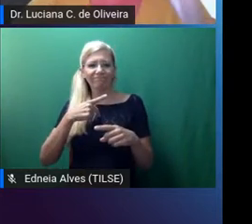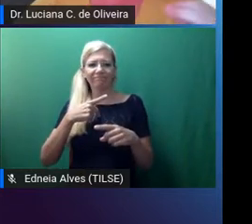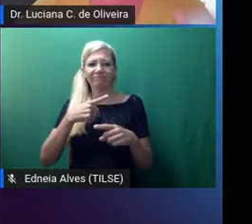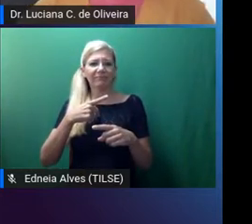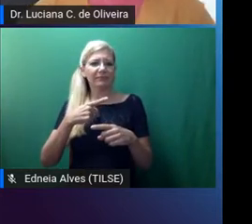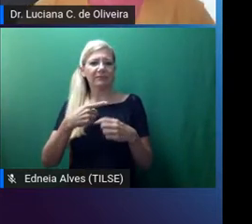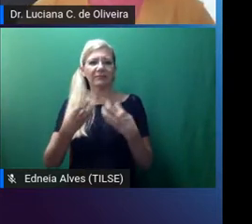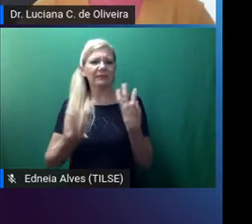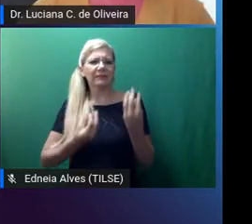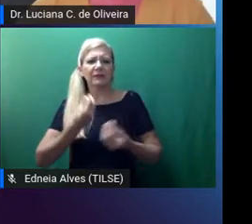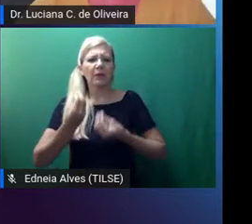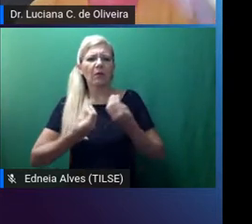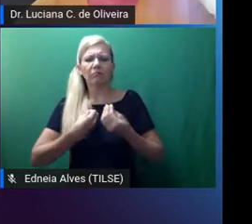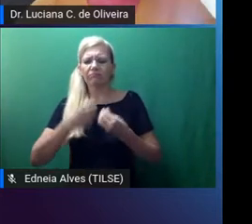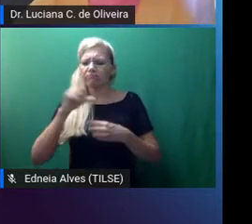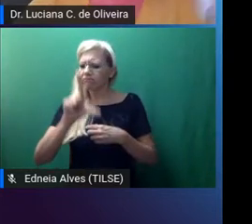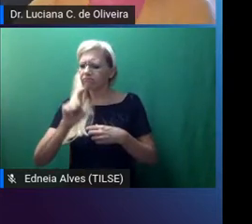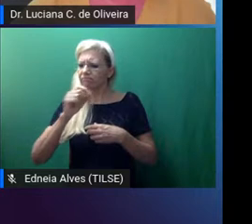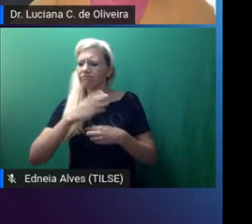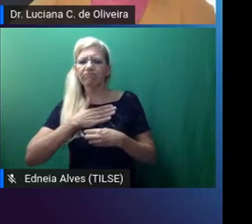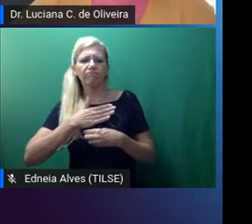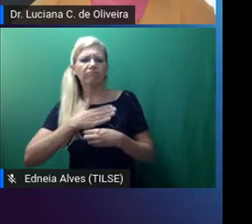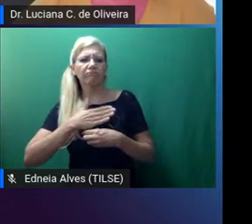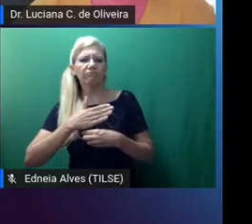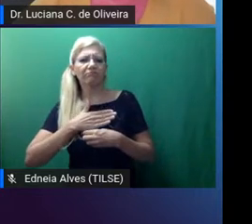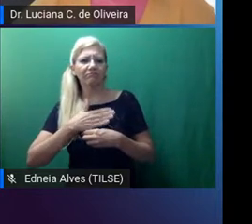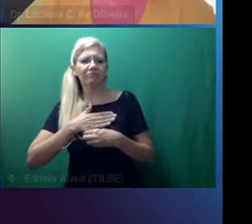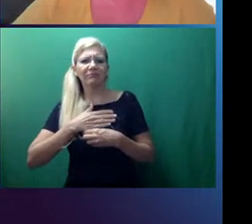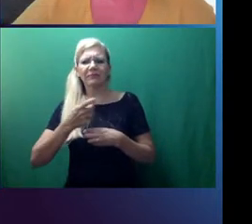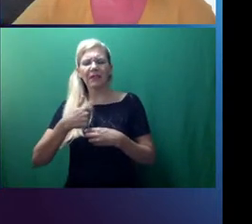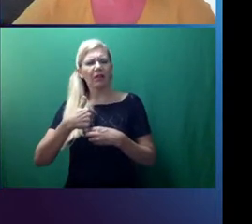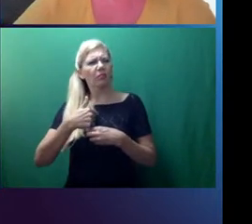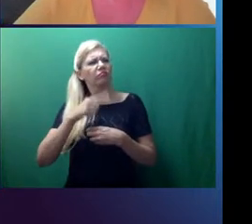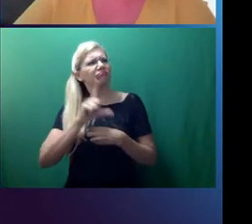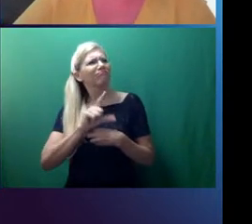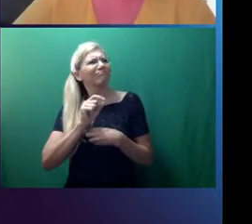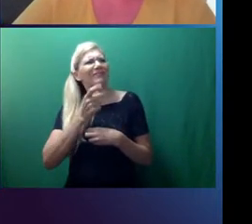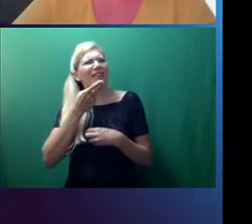how my choice of not saying anything